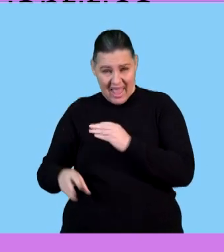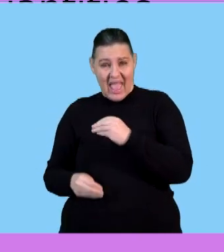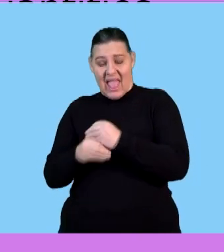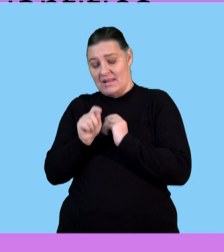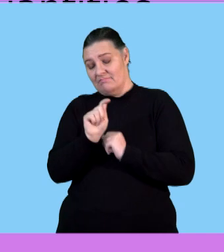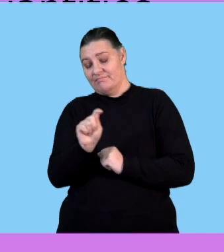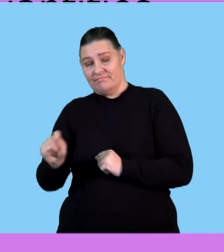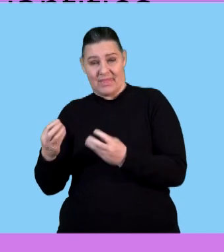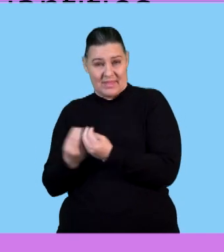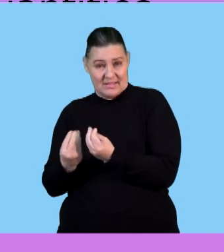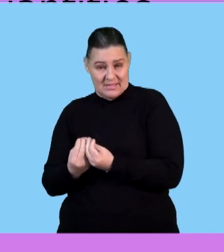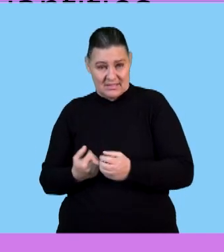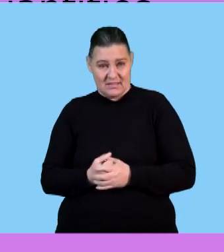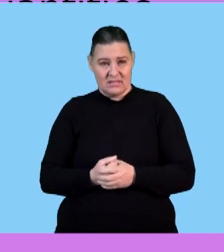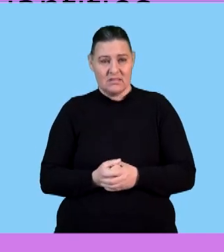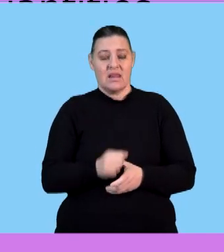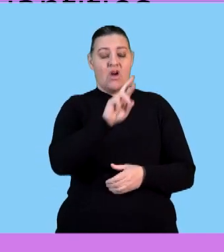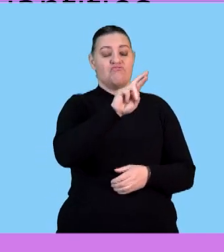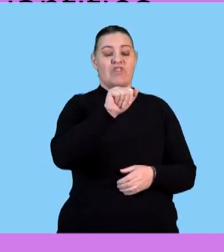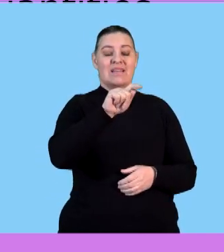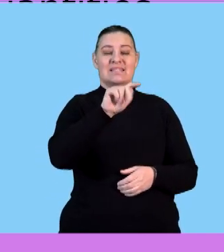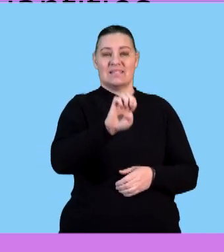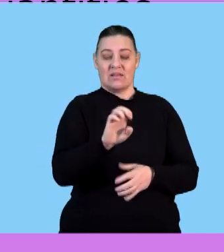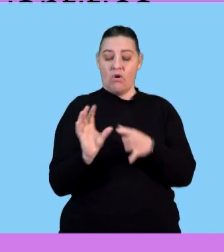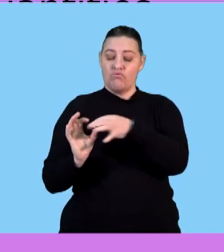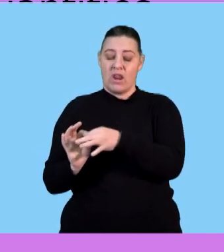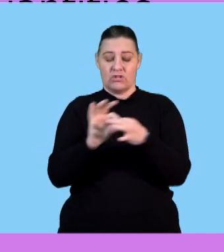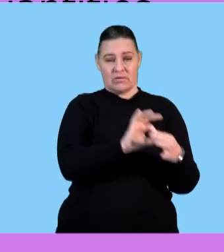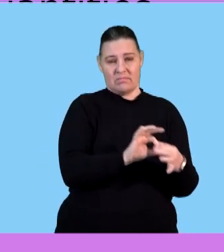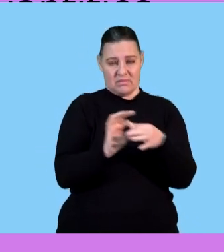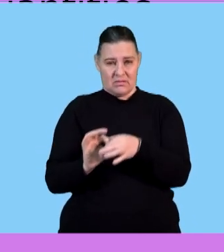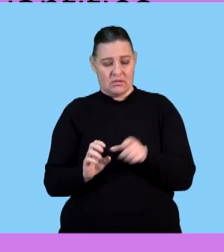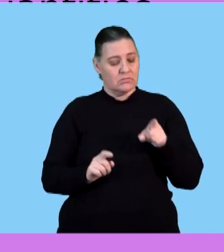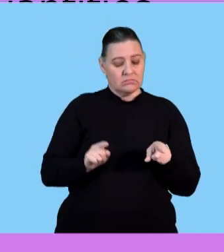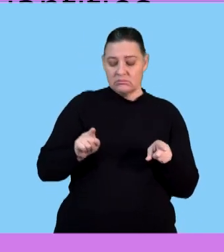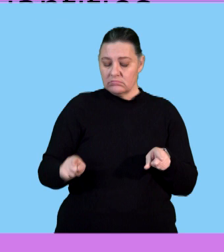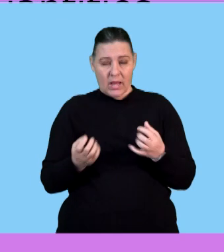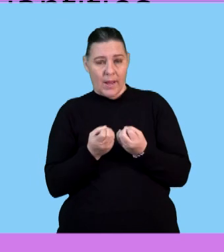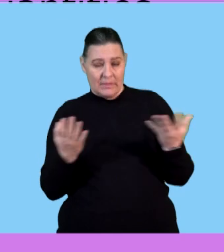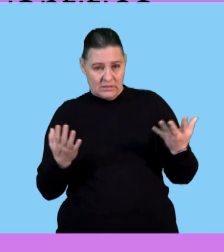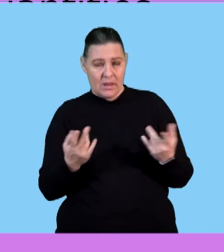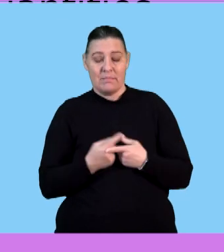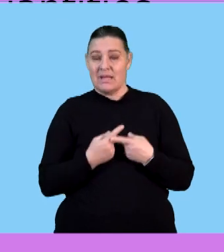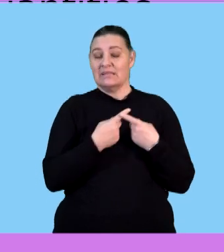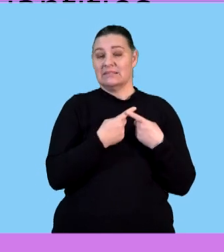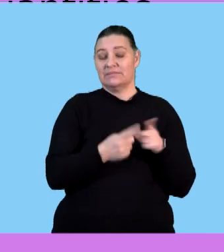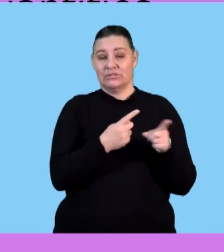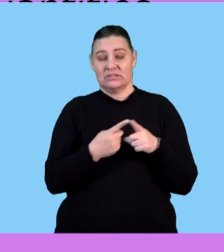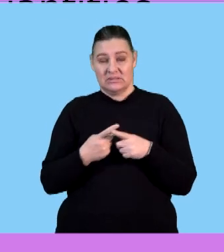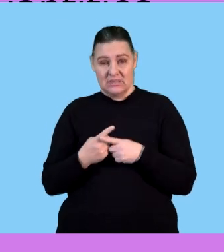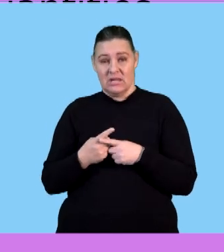onto certain items. And we get rate, the relationship between two related quantities with